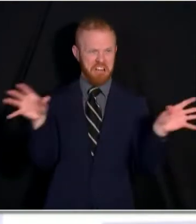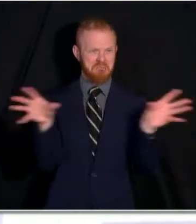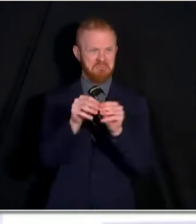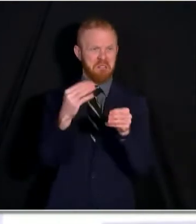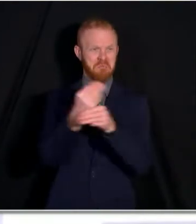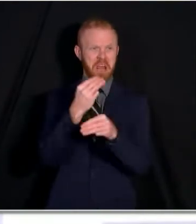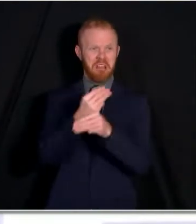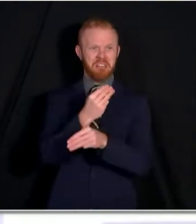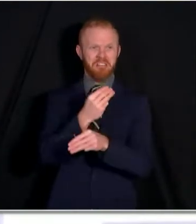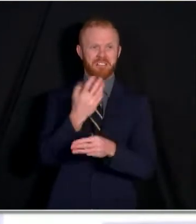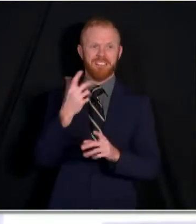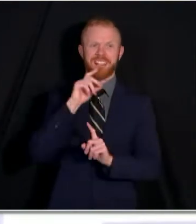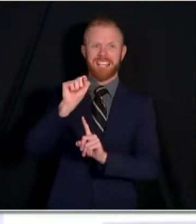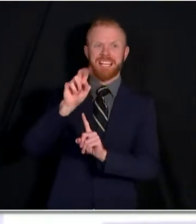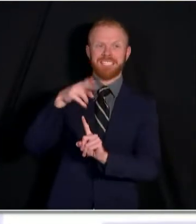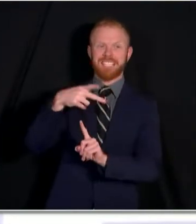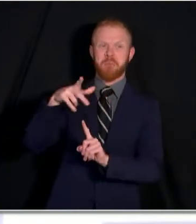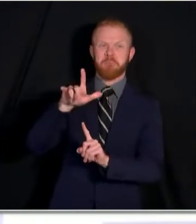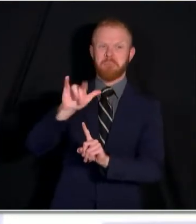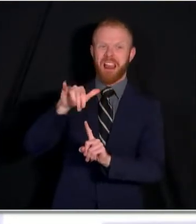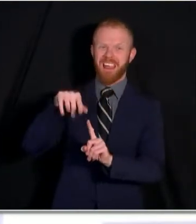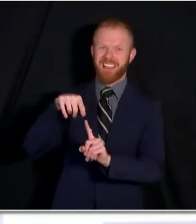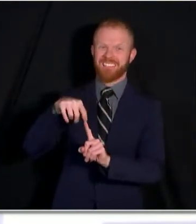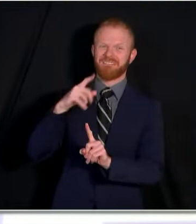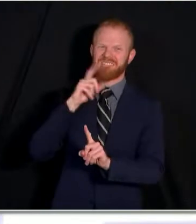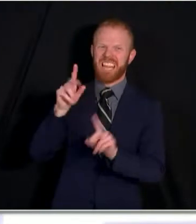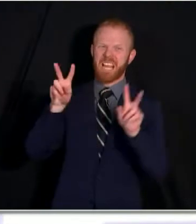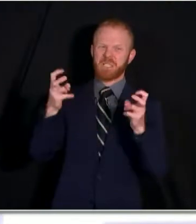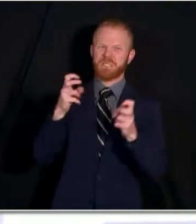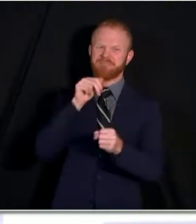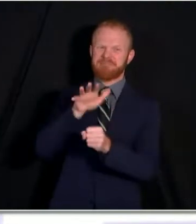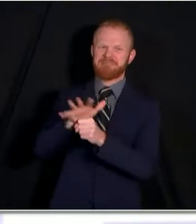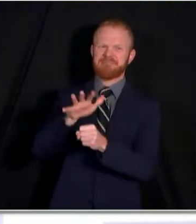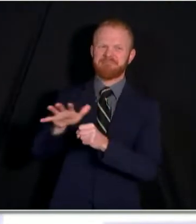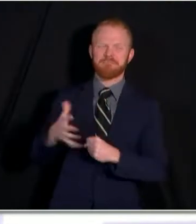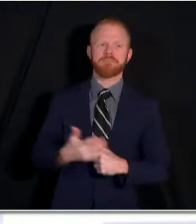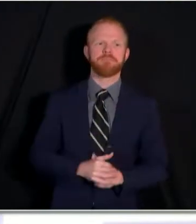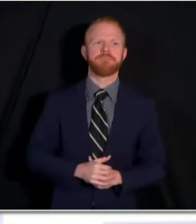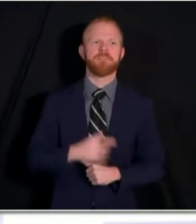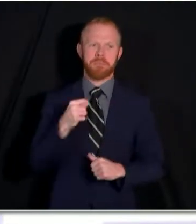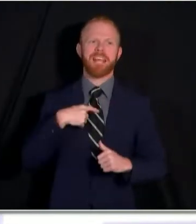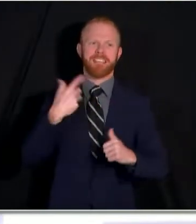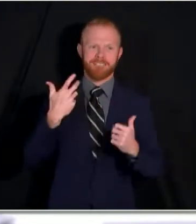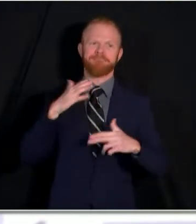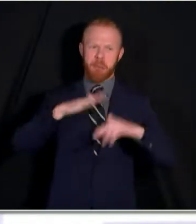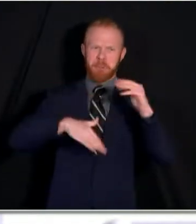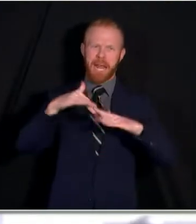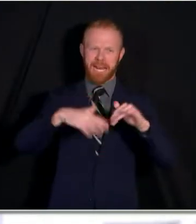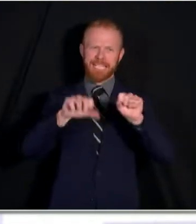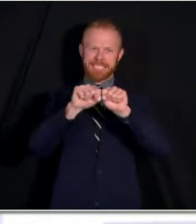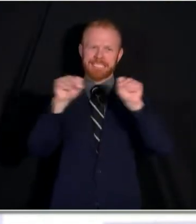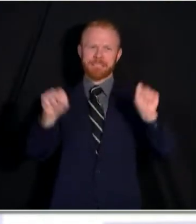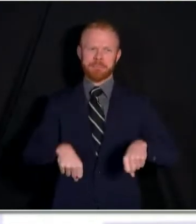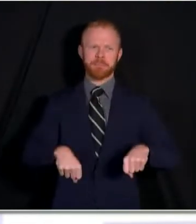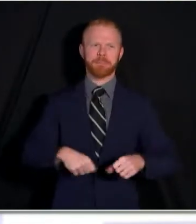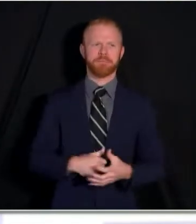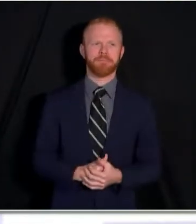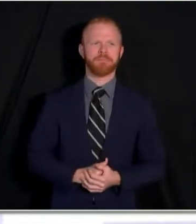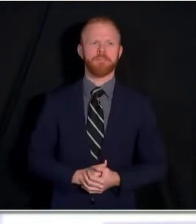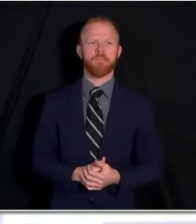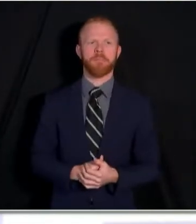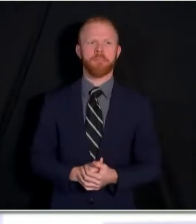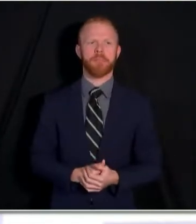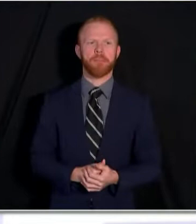That's the constraint. But we are, in closing, building a system like the one the mayor and the supervisors